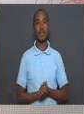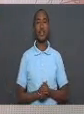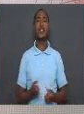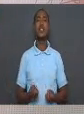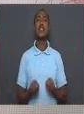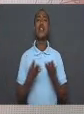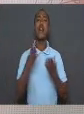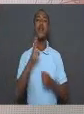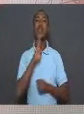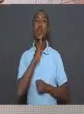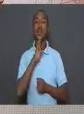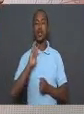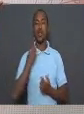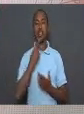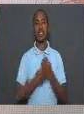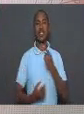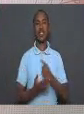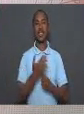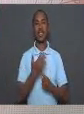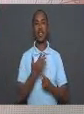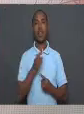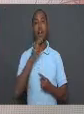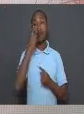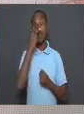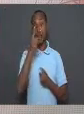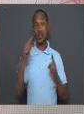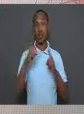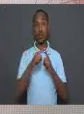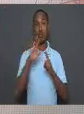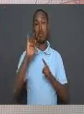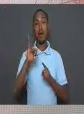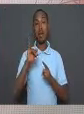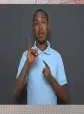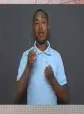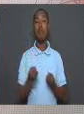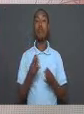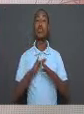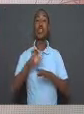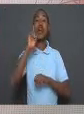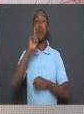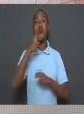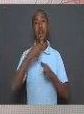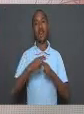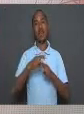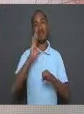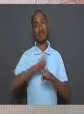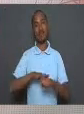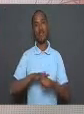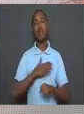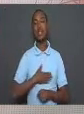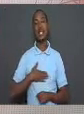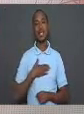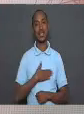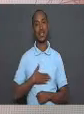Several of the bases we discussed were referred to by more than one name.